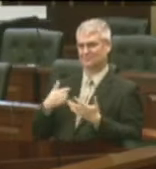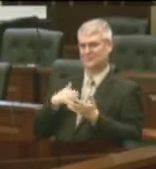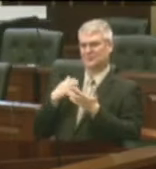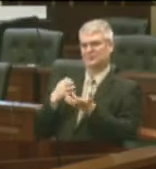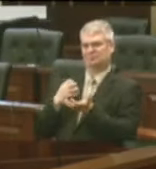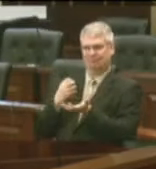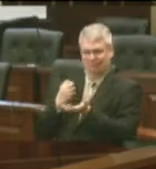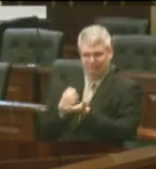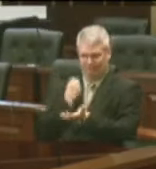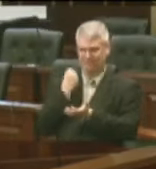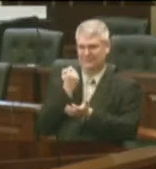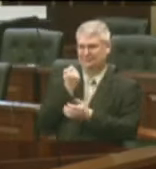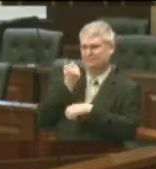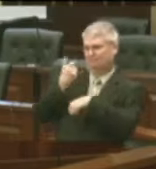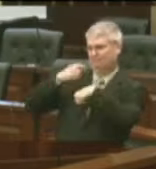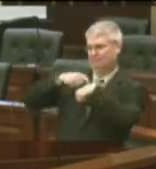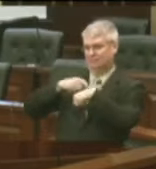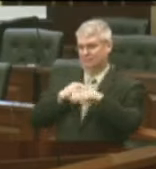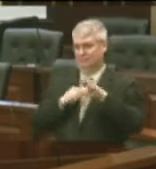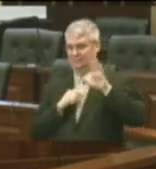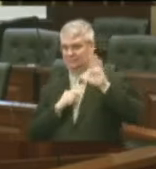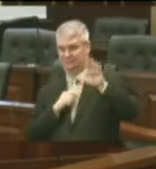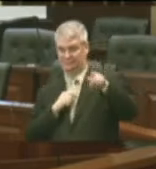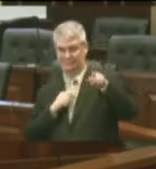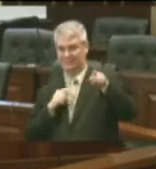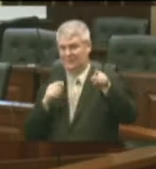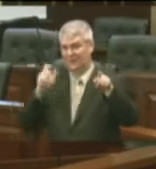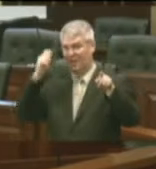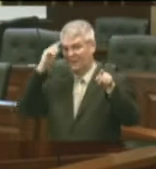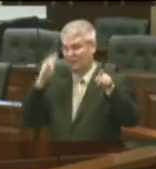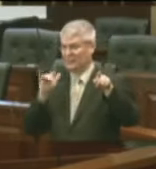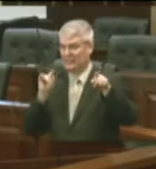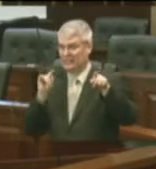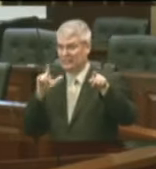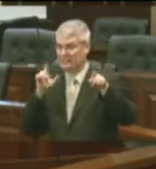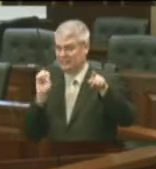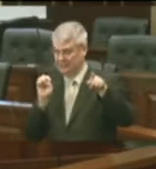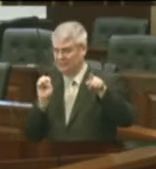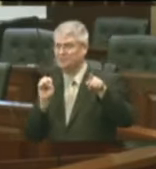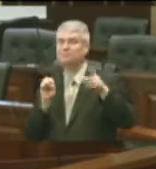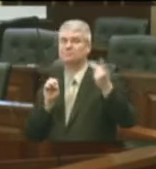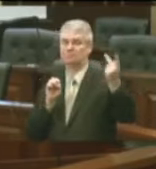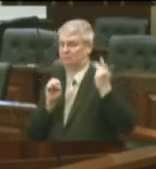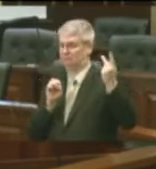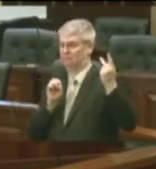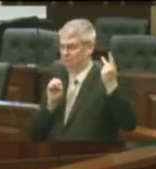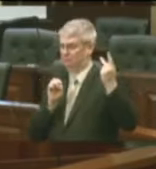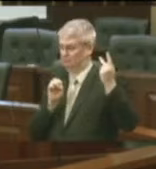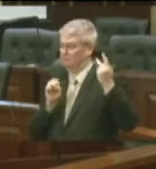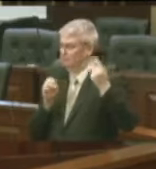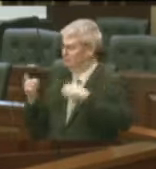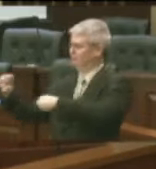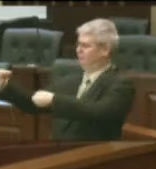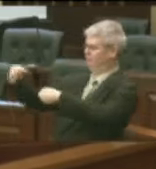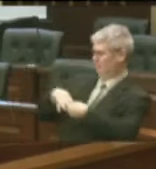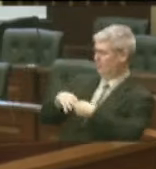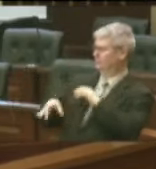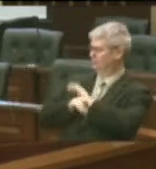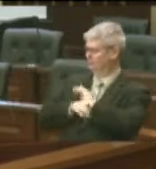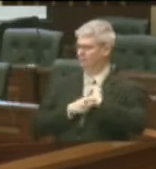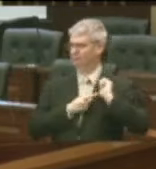officer, Governor Little, for continuing to make public education a priority throughout our state. It's